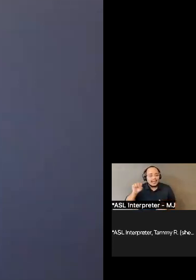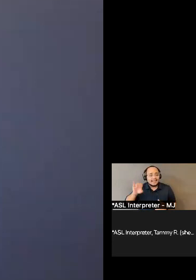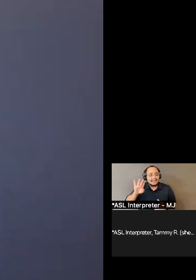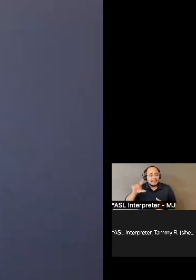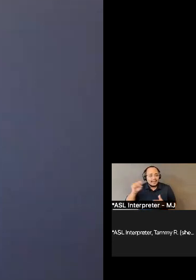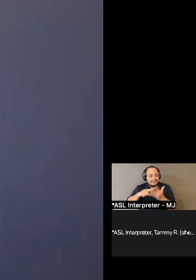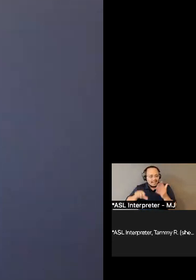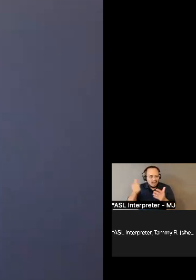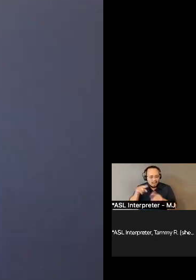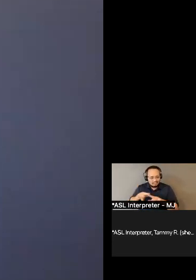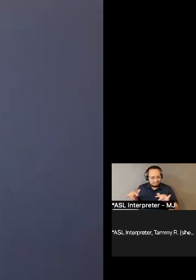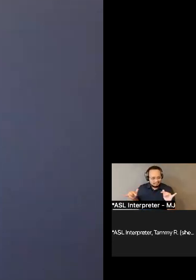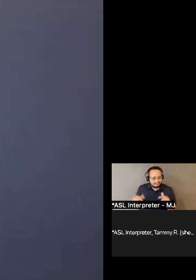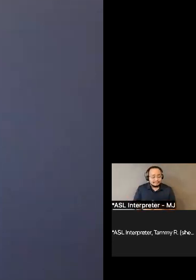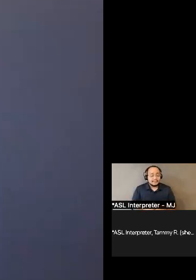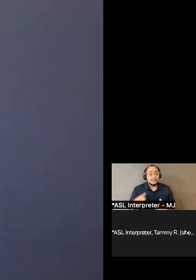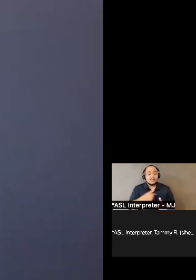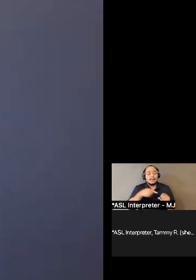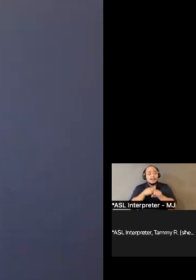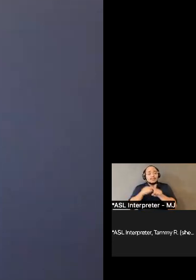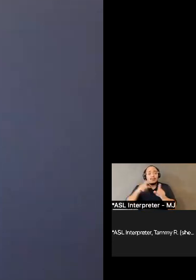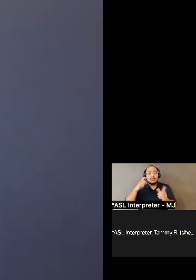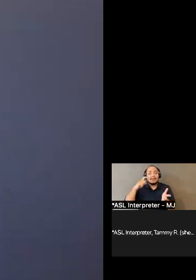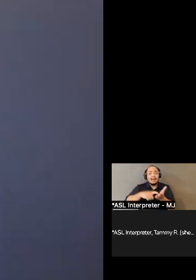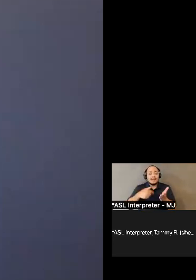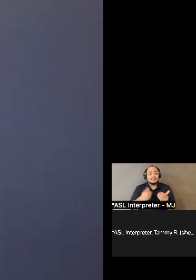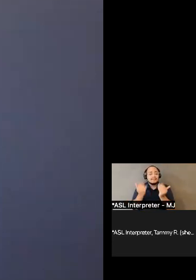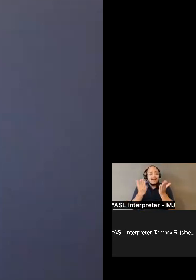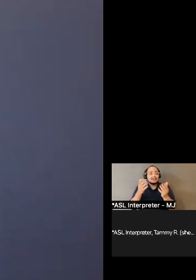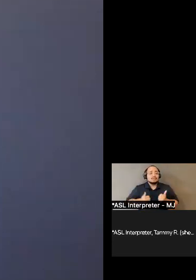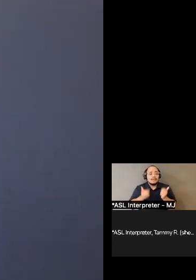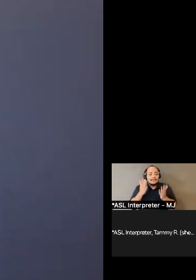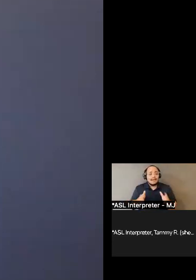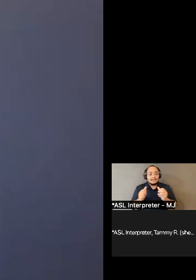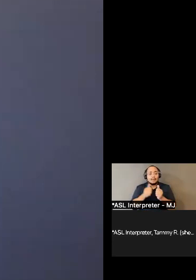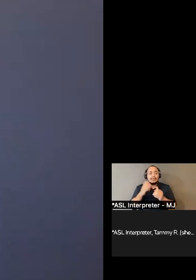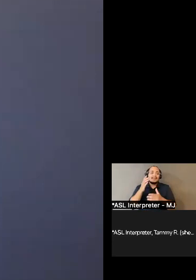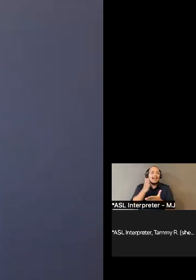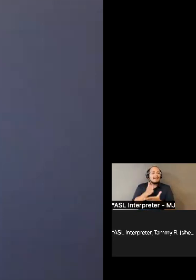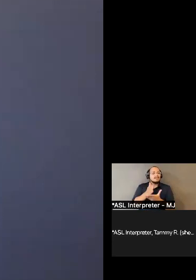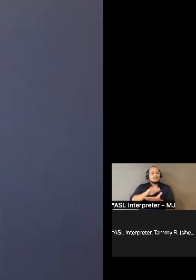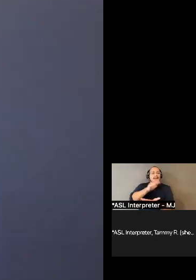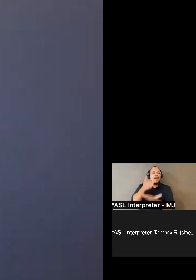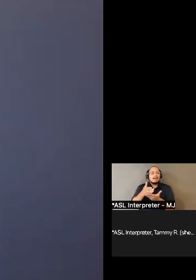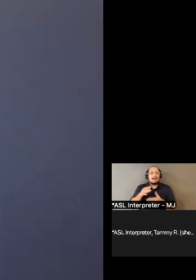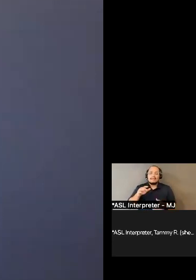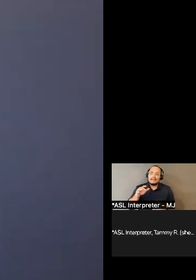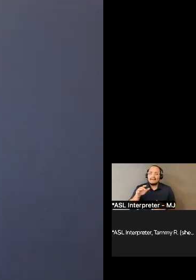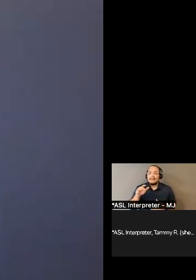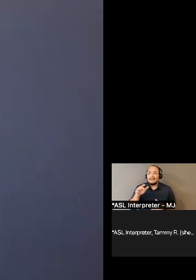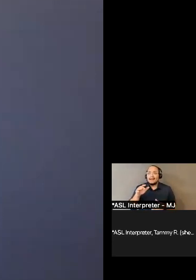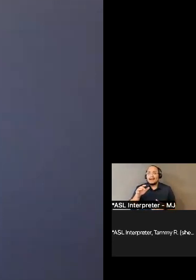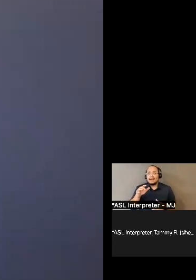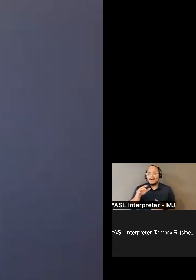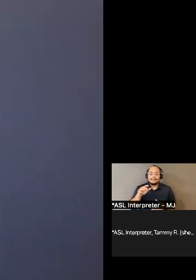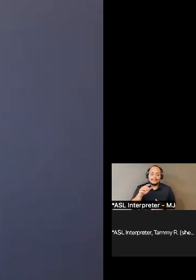and any arrears. We also know that by providing survivors with an average amount of $1,800 to